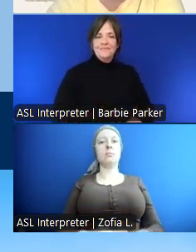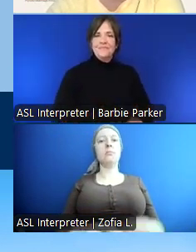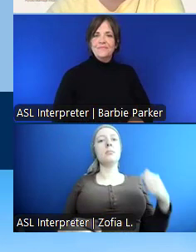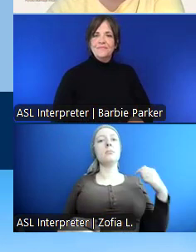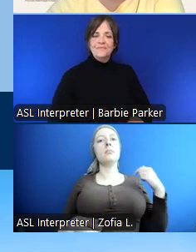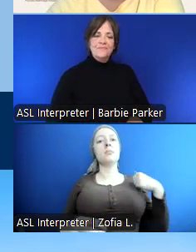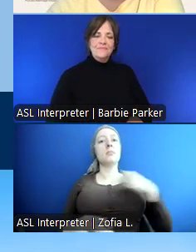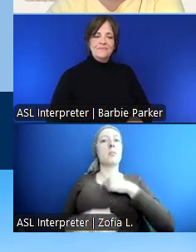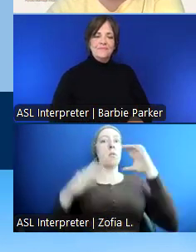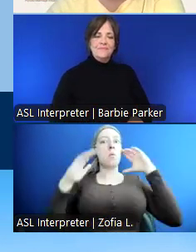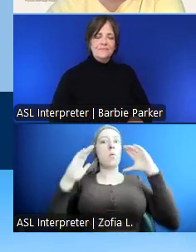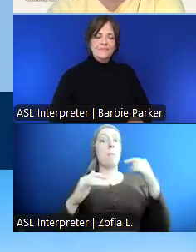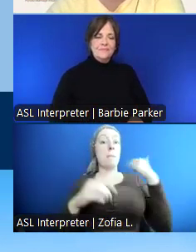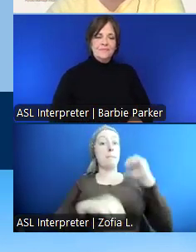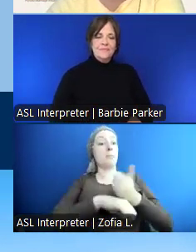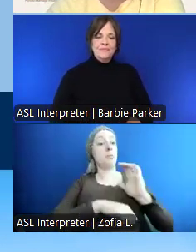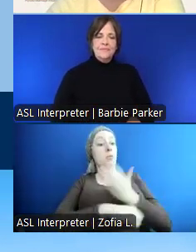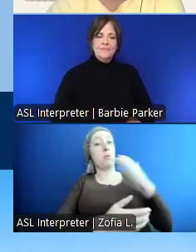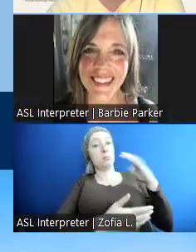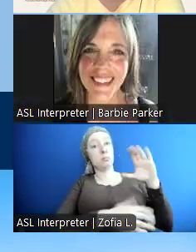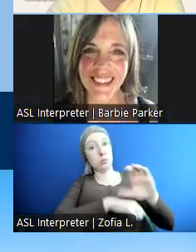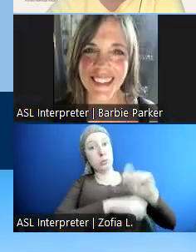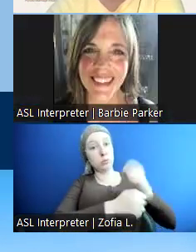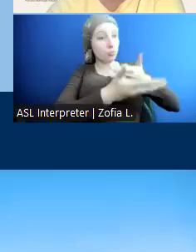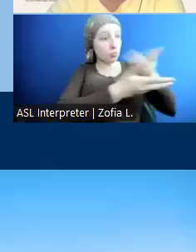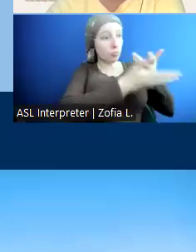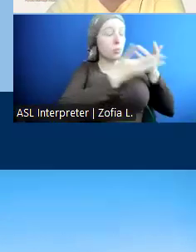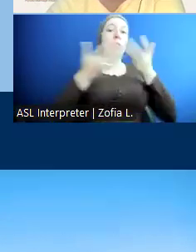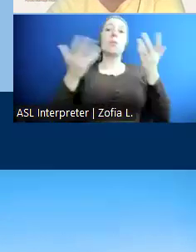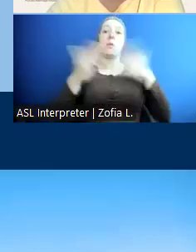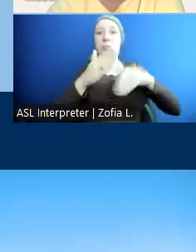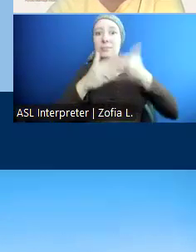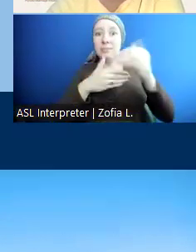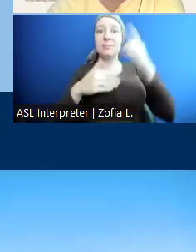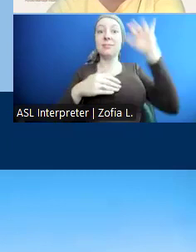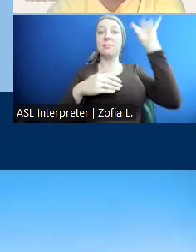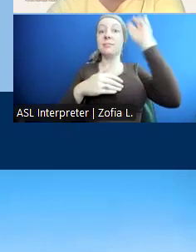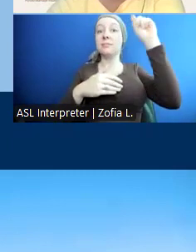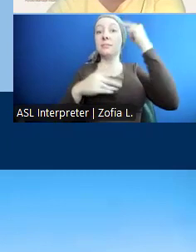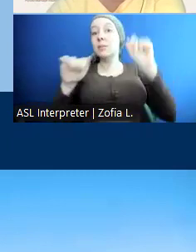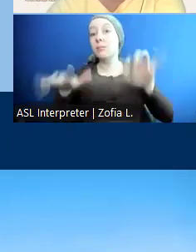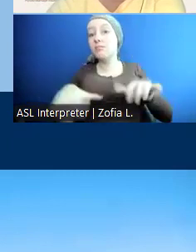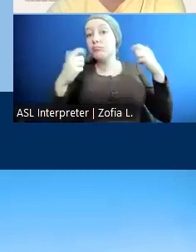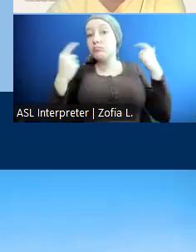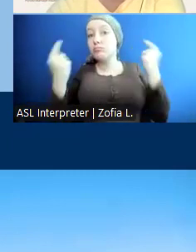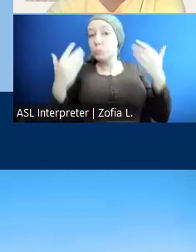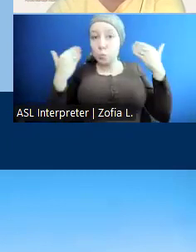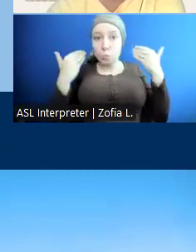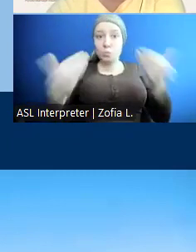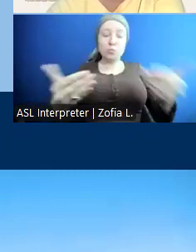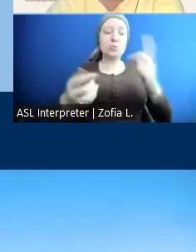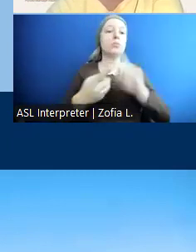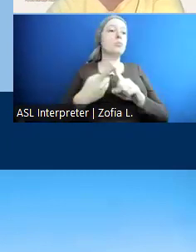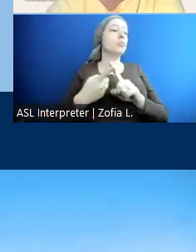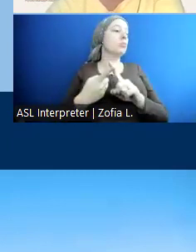the consultations that we've done and what we think, you know, the steps that, you know, the federal government can take to,